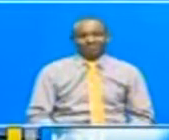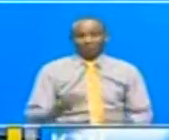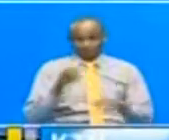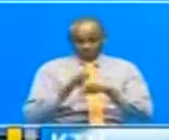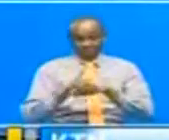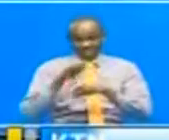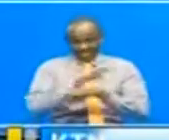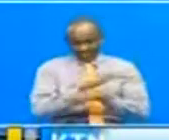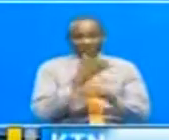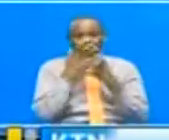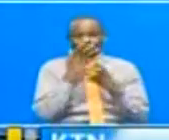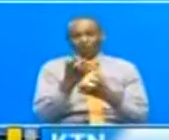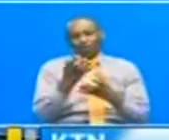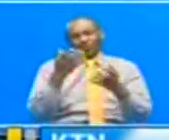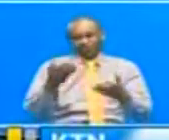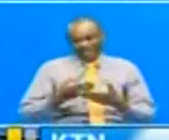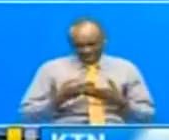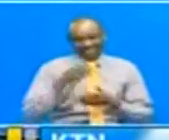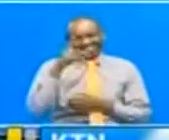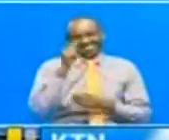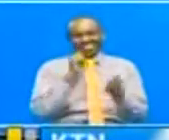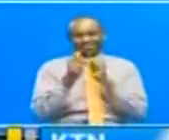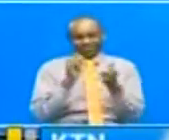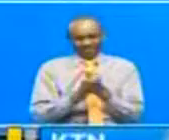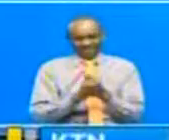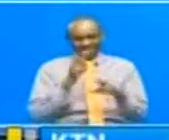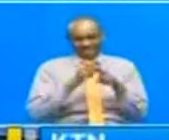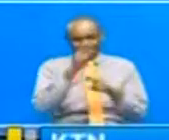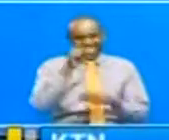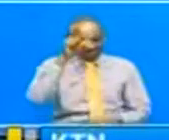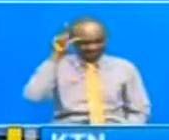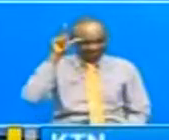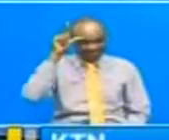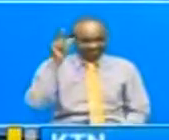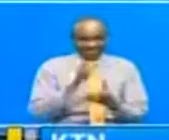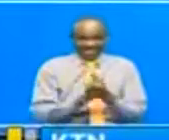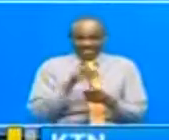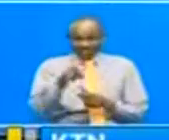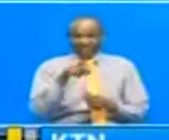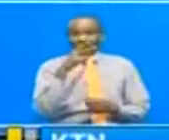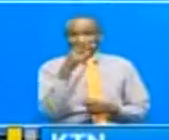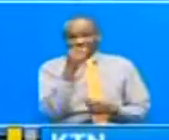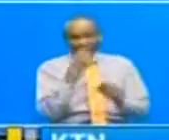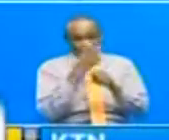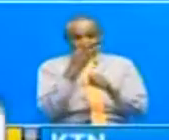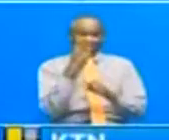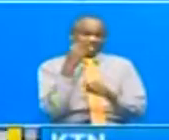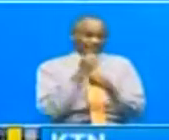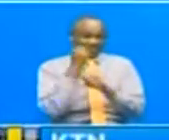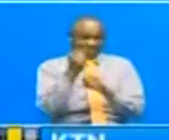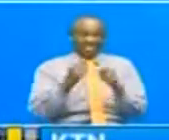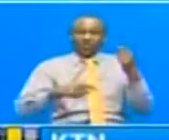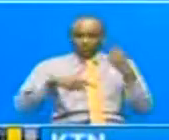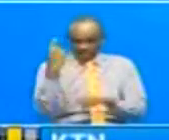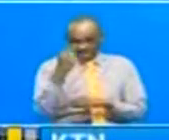A very good evening and a warm welcome to tonight's edition of KTN Sports. I'm Lynn Washira. After ending the 2014-2015 season with victory